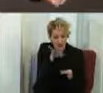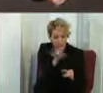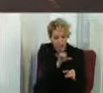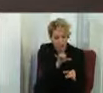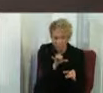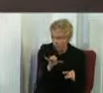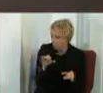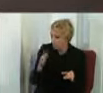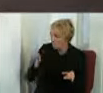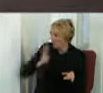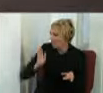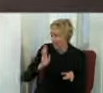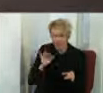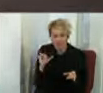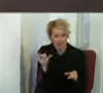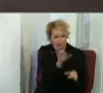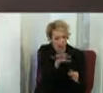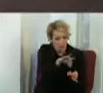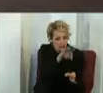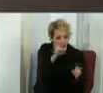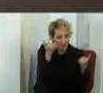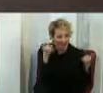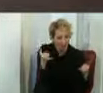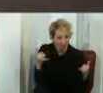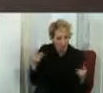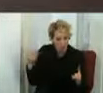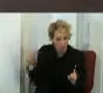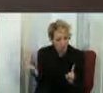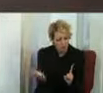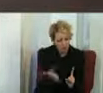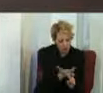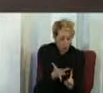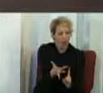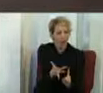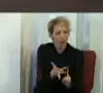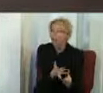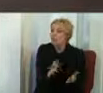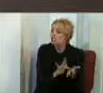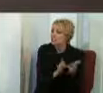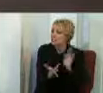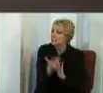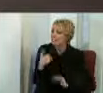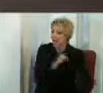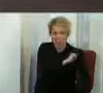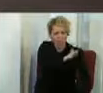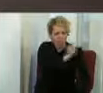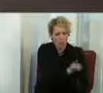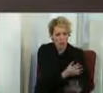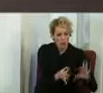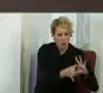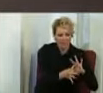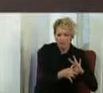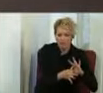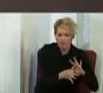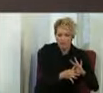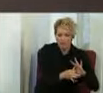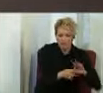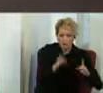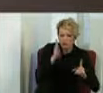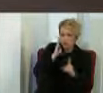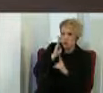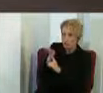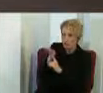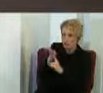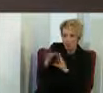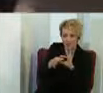was with Jesus. It was the same Spirit that enabled Jesus to claim his authority and relationship with God, that direct relationship. We